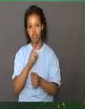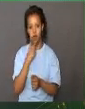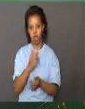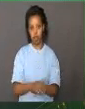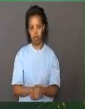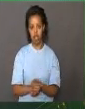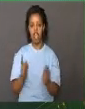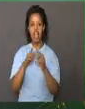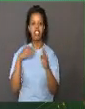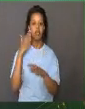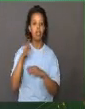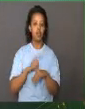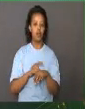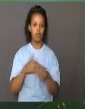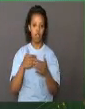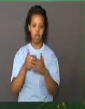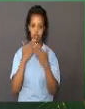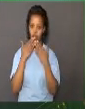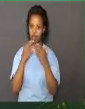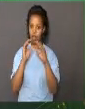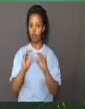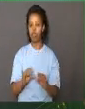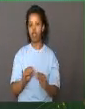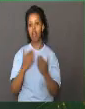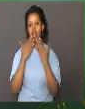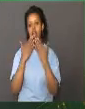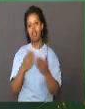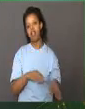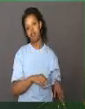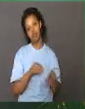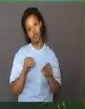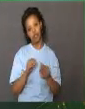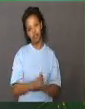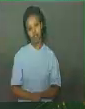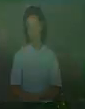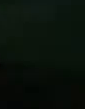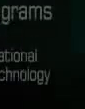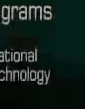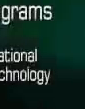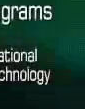Until next time, thank you, teacher. Thank you, students.